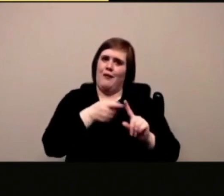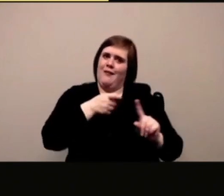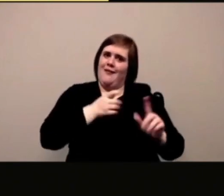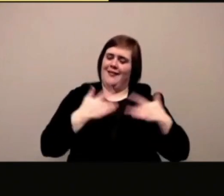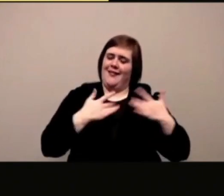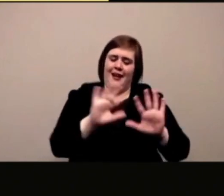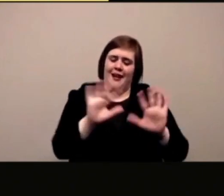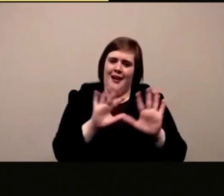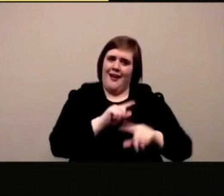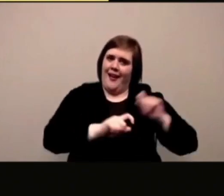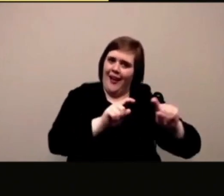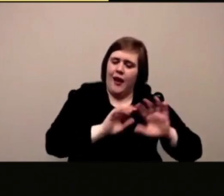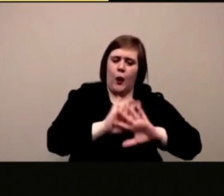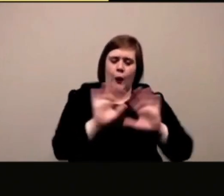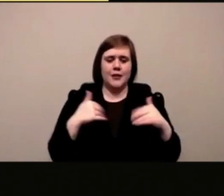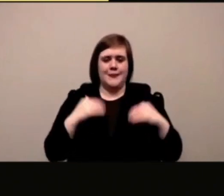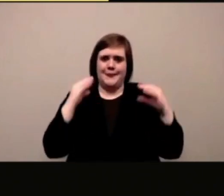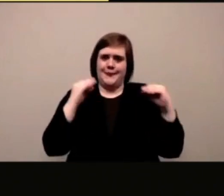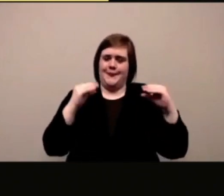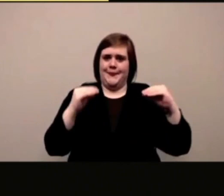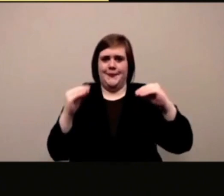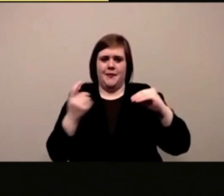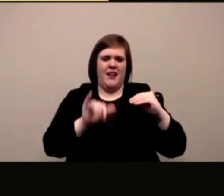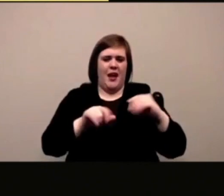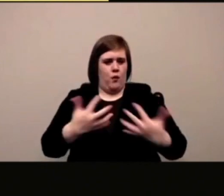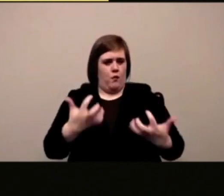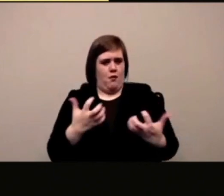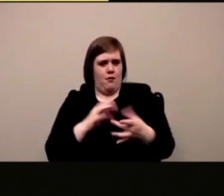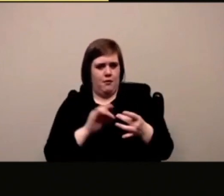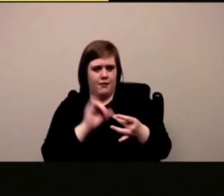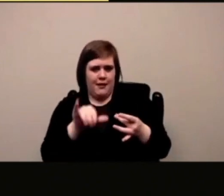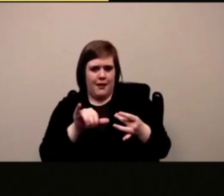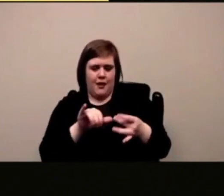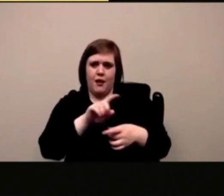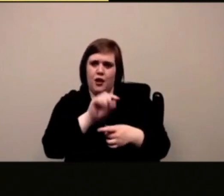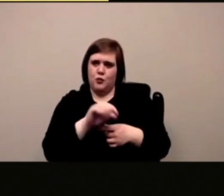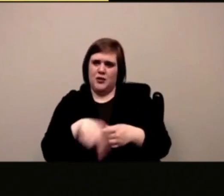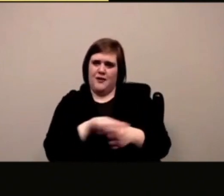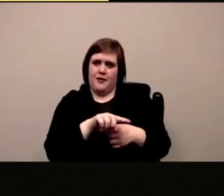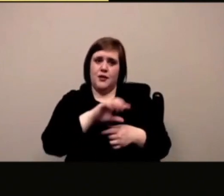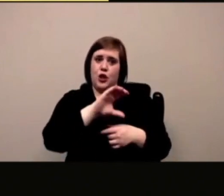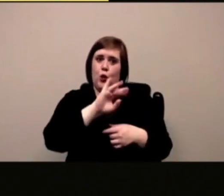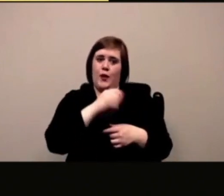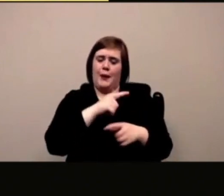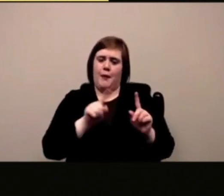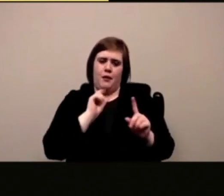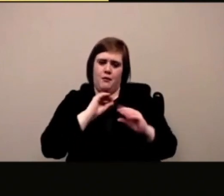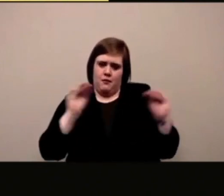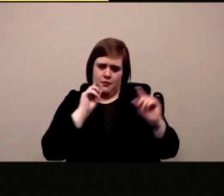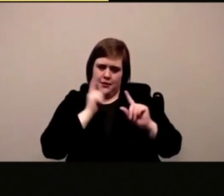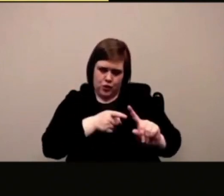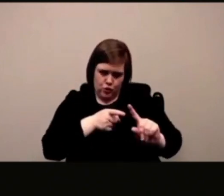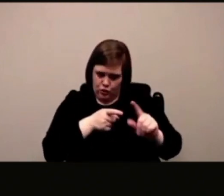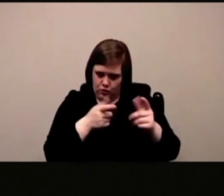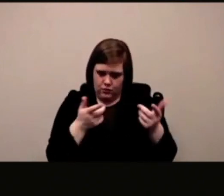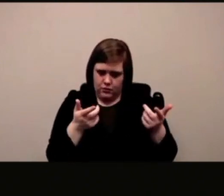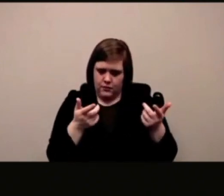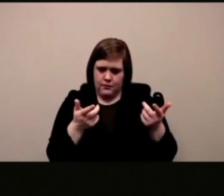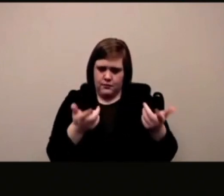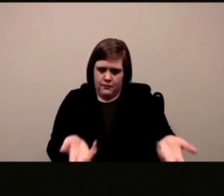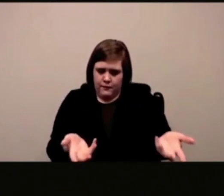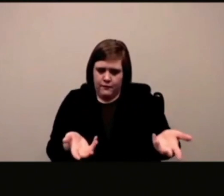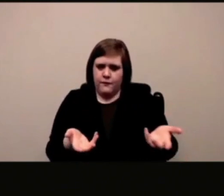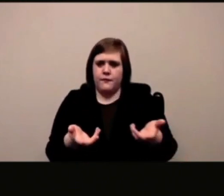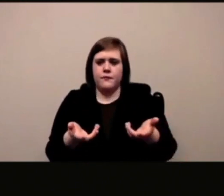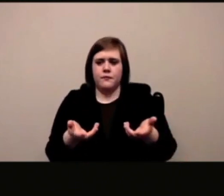too many questions. But we want to be able to say that 100% of our kids are coding. But if it's not intentional. Yeah, and it's